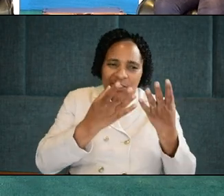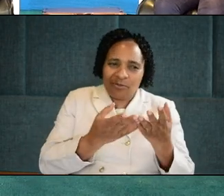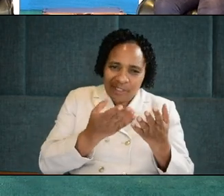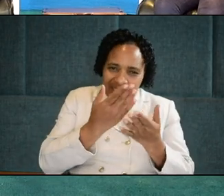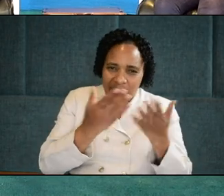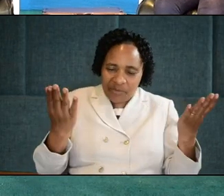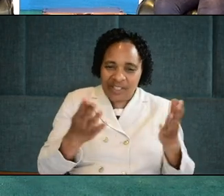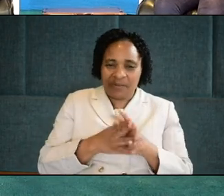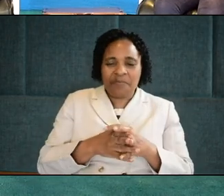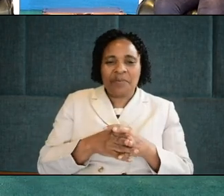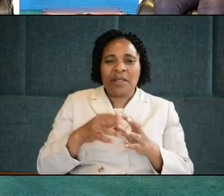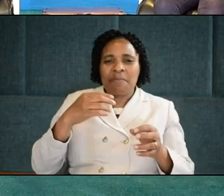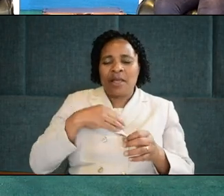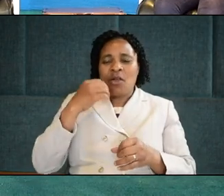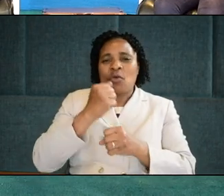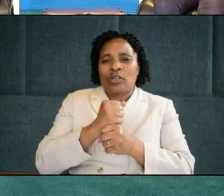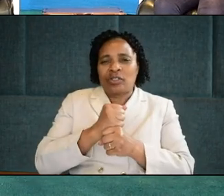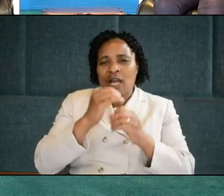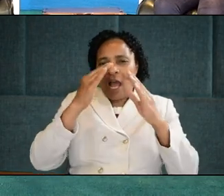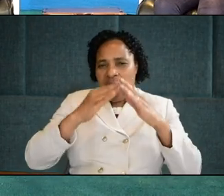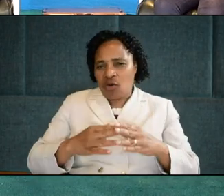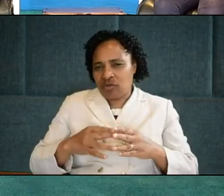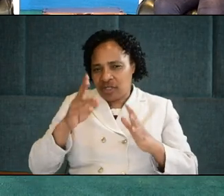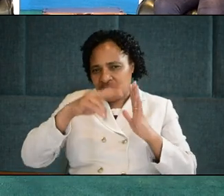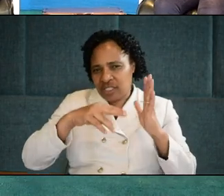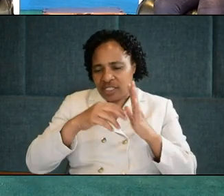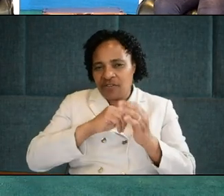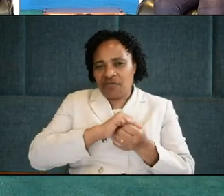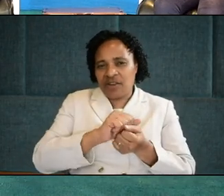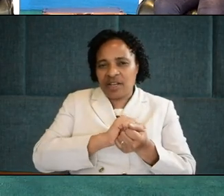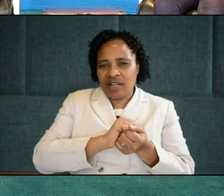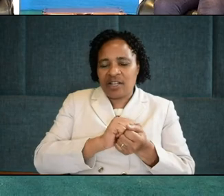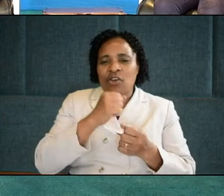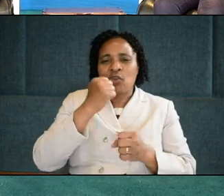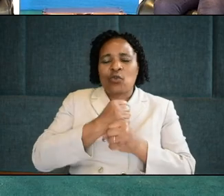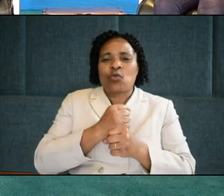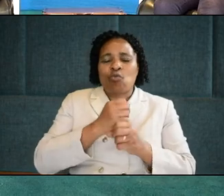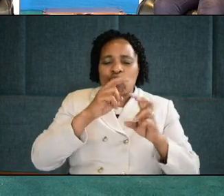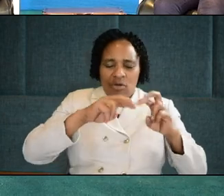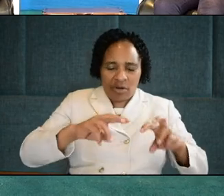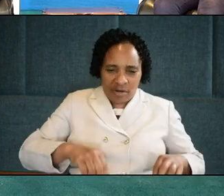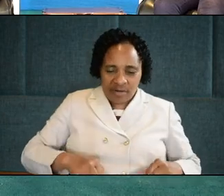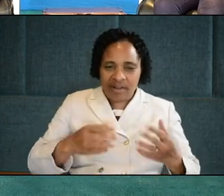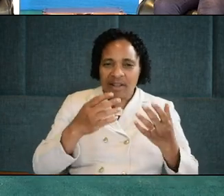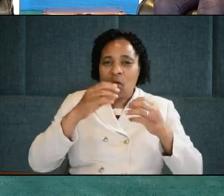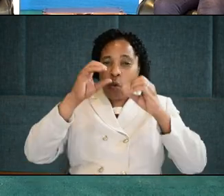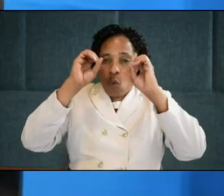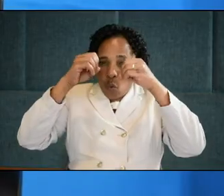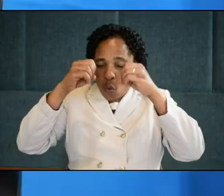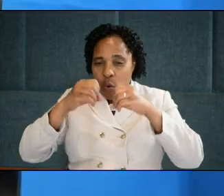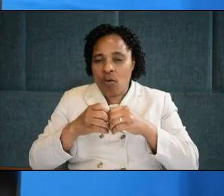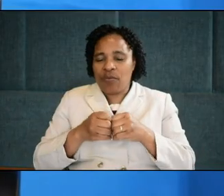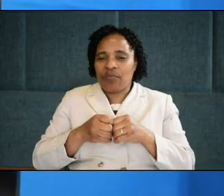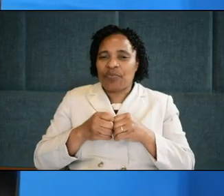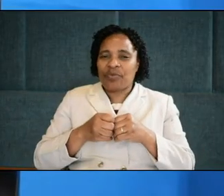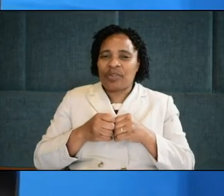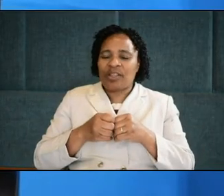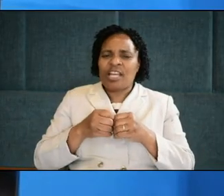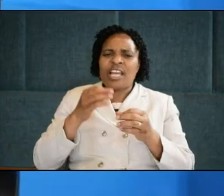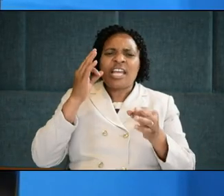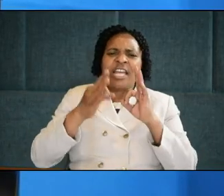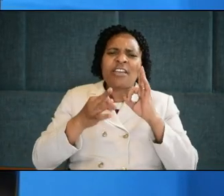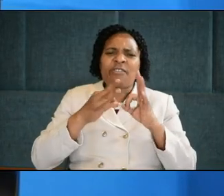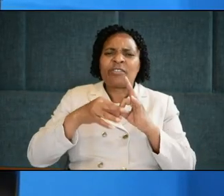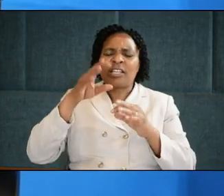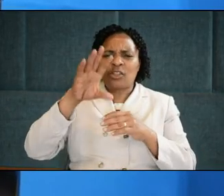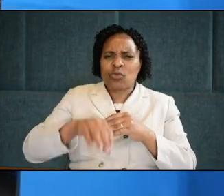just doing I was reading on Friday and I just decided to do some research on Google. Yes. That if they